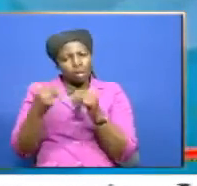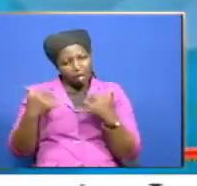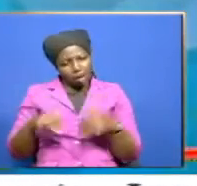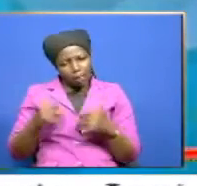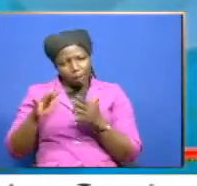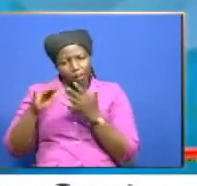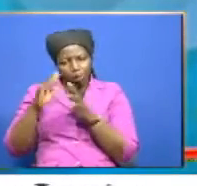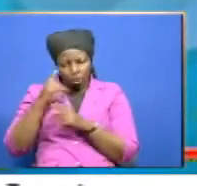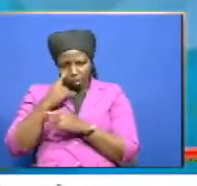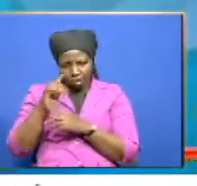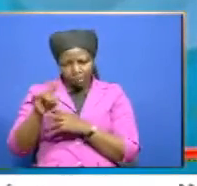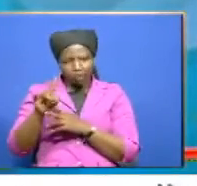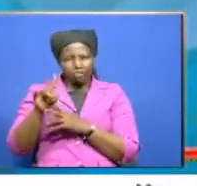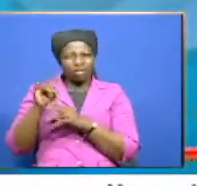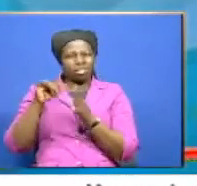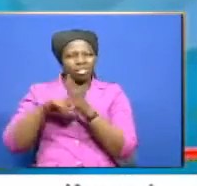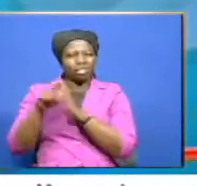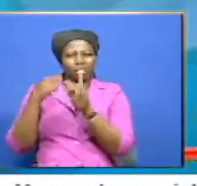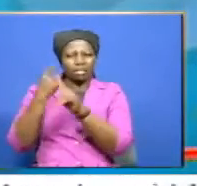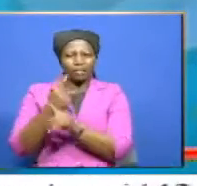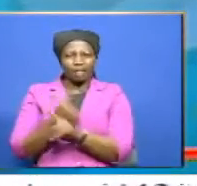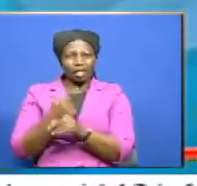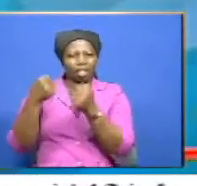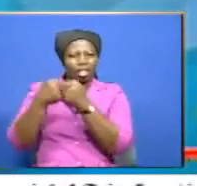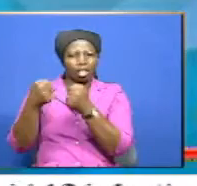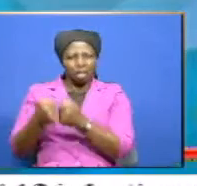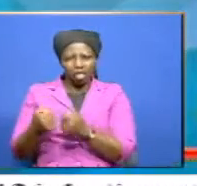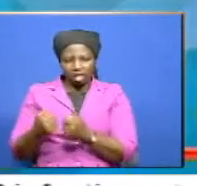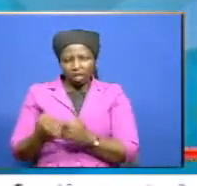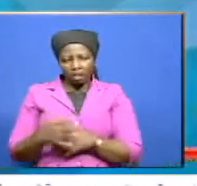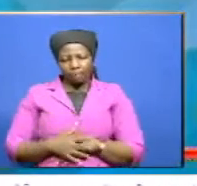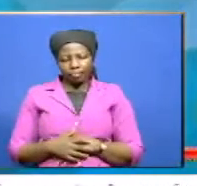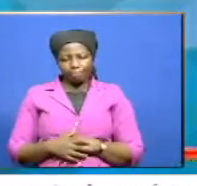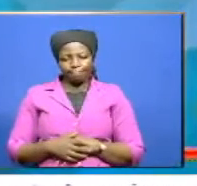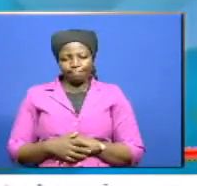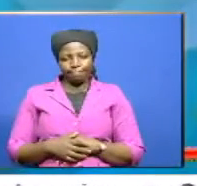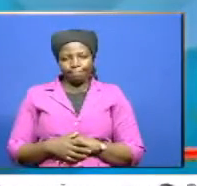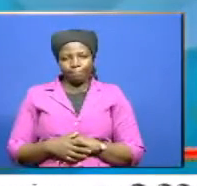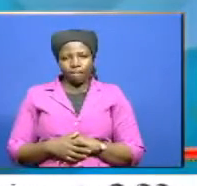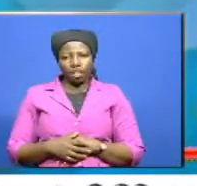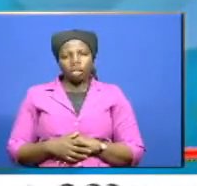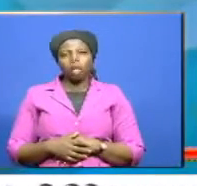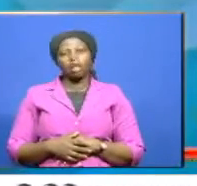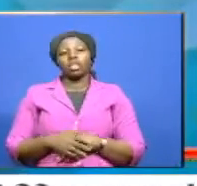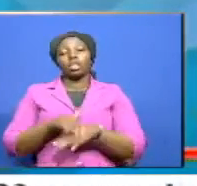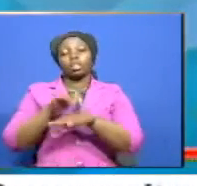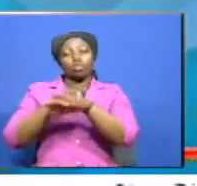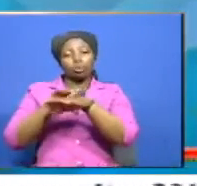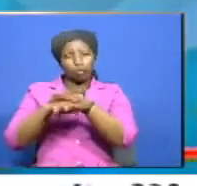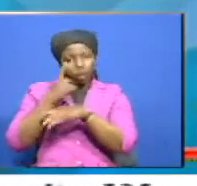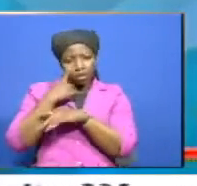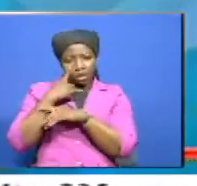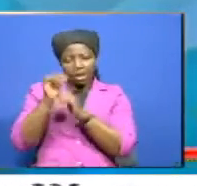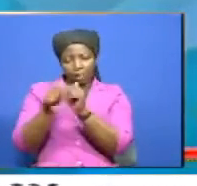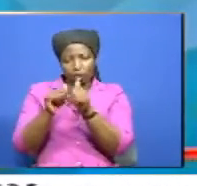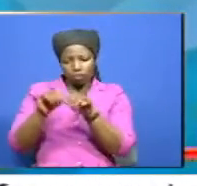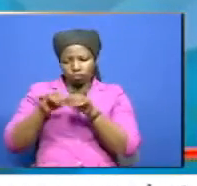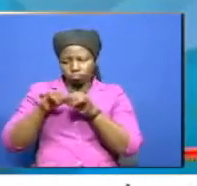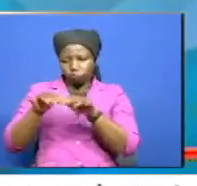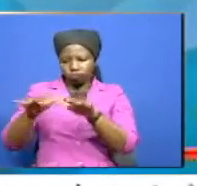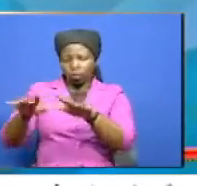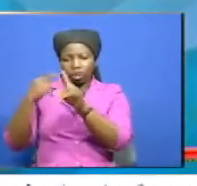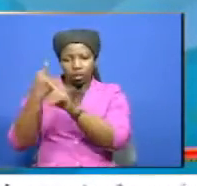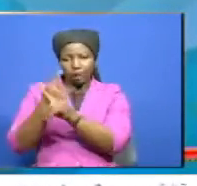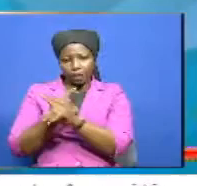will be seeing them in various tournaments and putting up performances. So it's impressive to see the game, you know, spread into countries like Chile, because it's good for the sport and it's good for